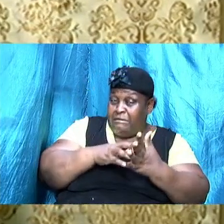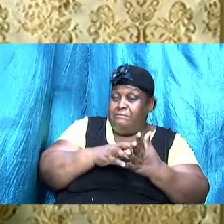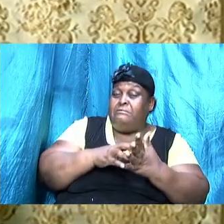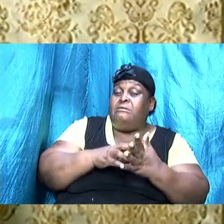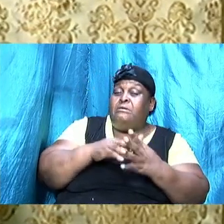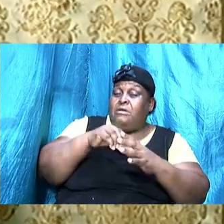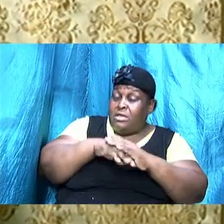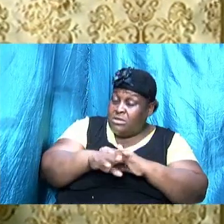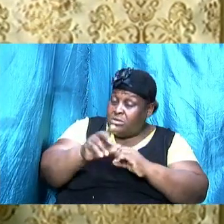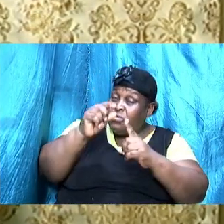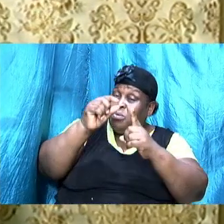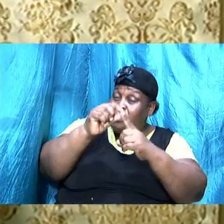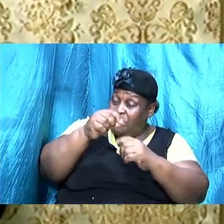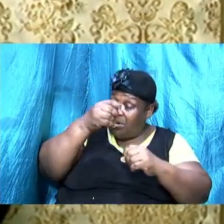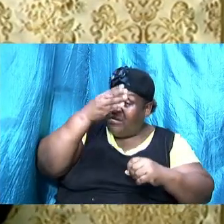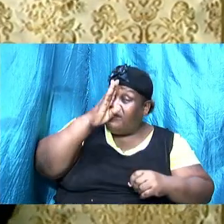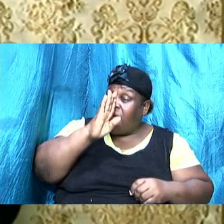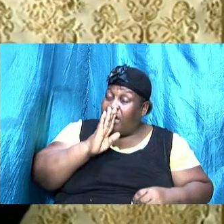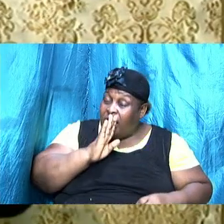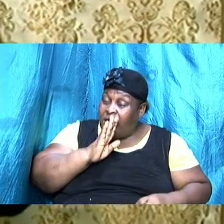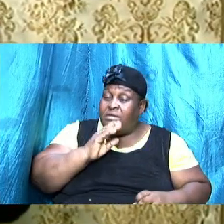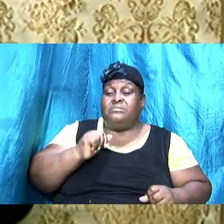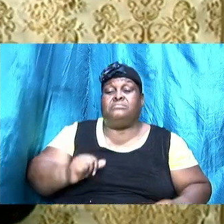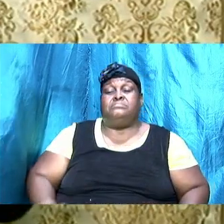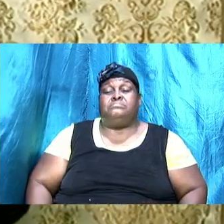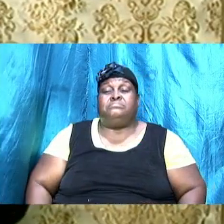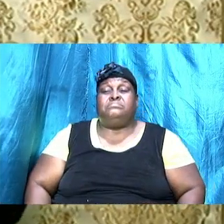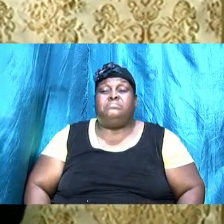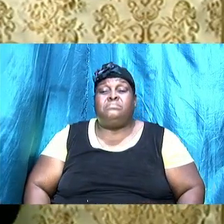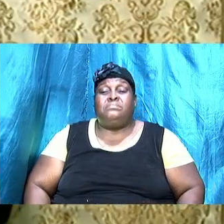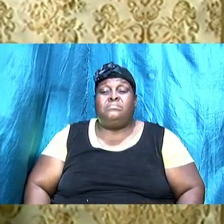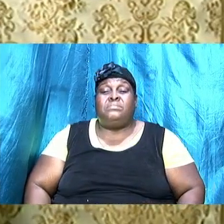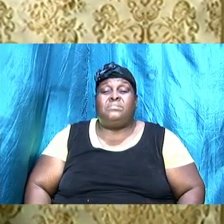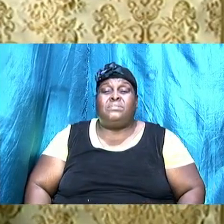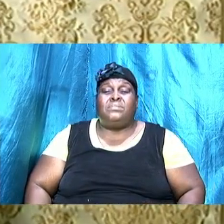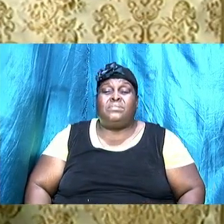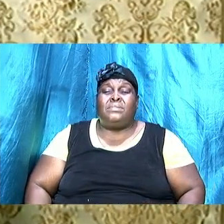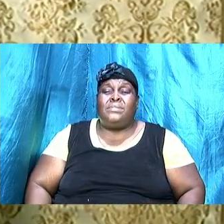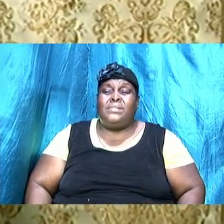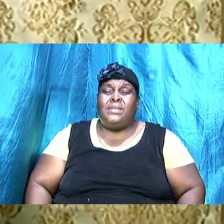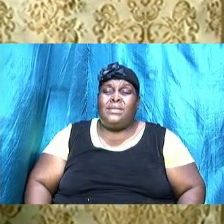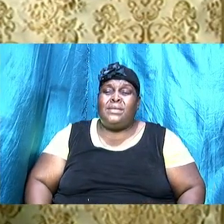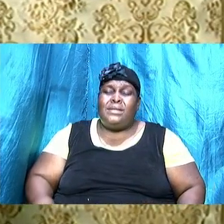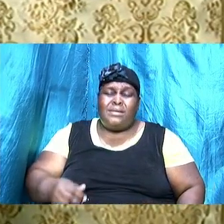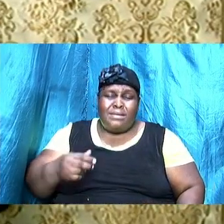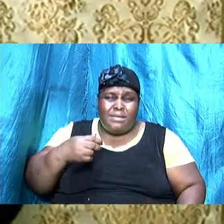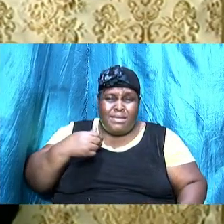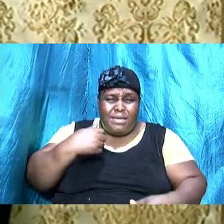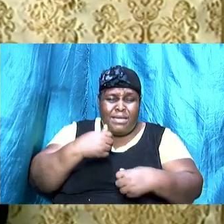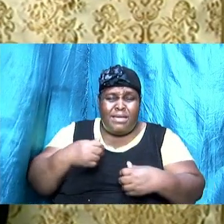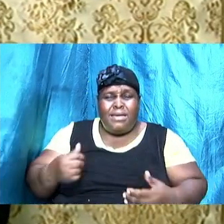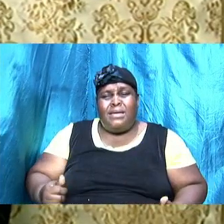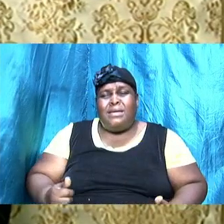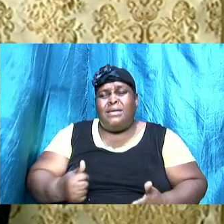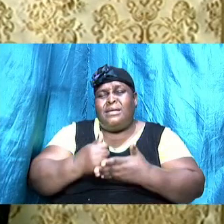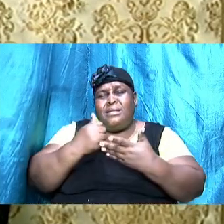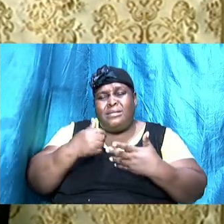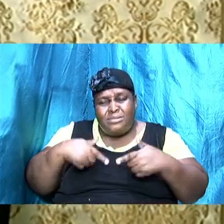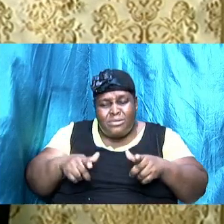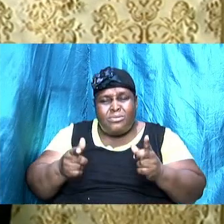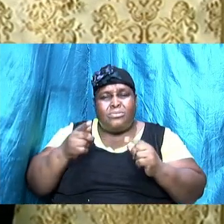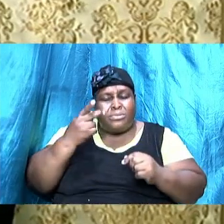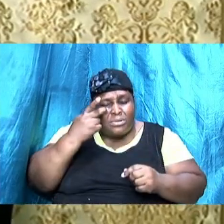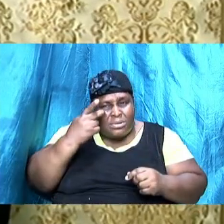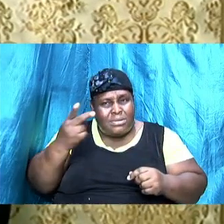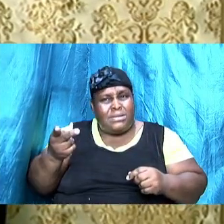aside, let us look at what we have been experiencing since the time that we have been married. Let